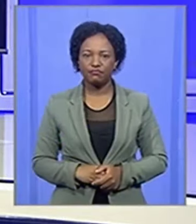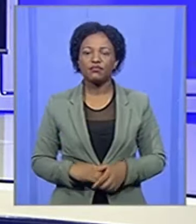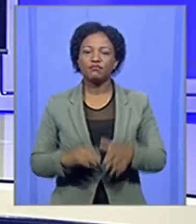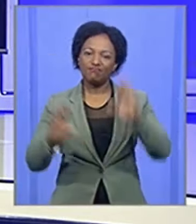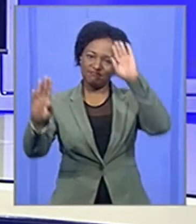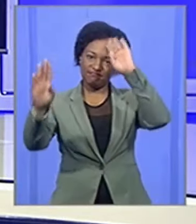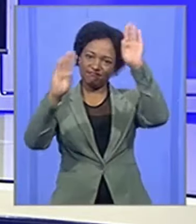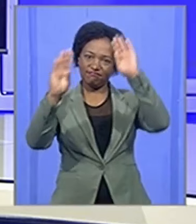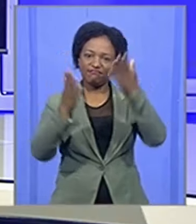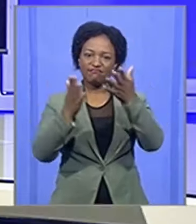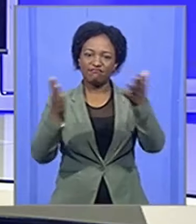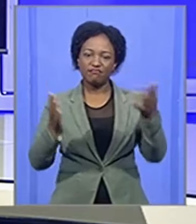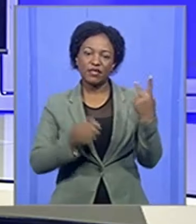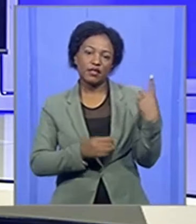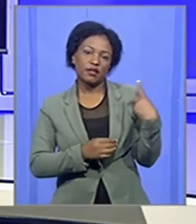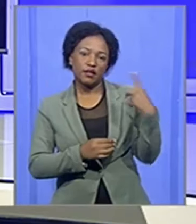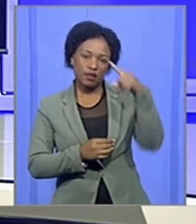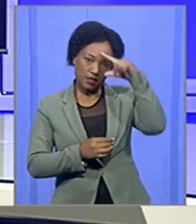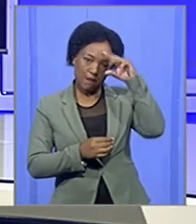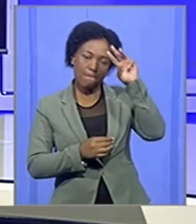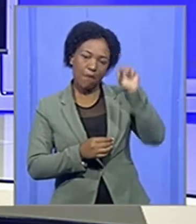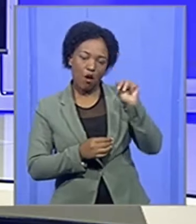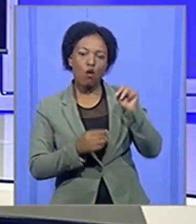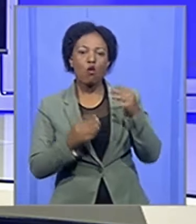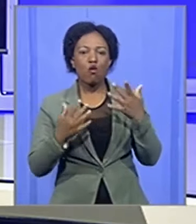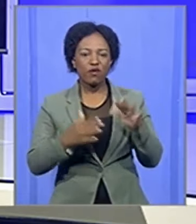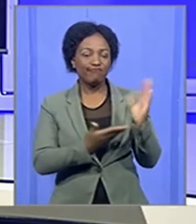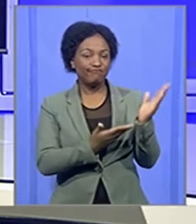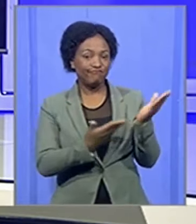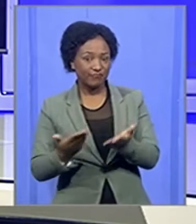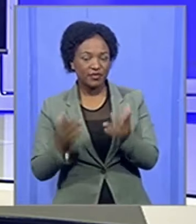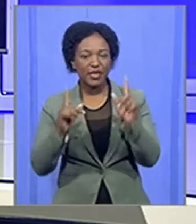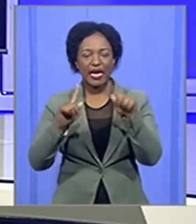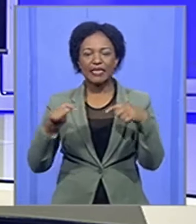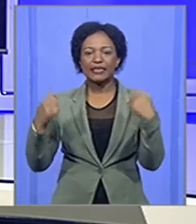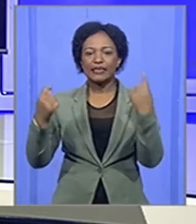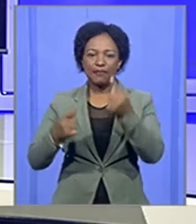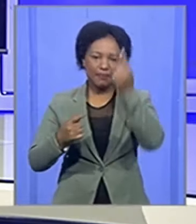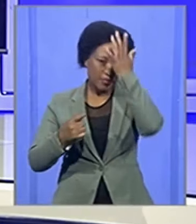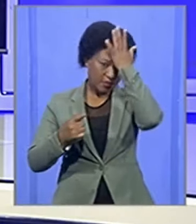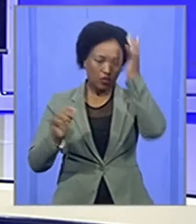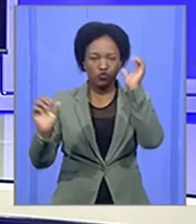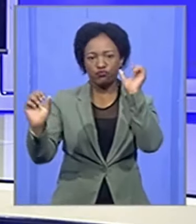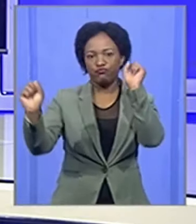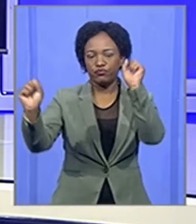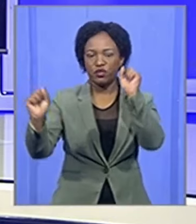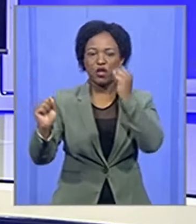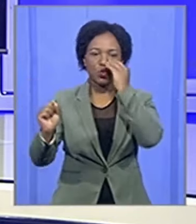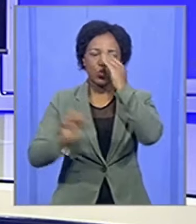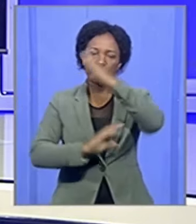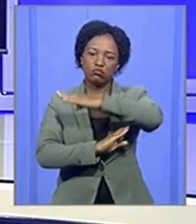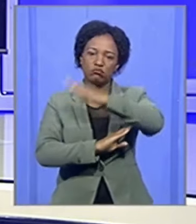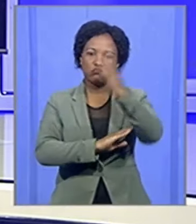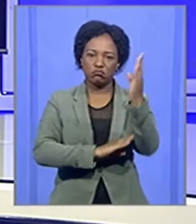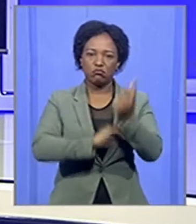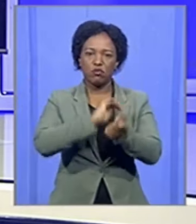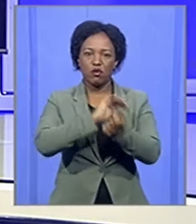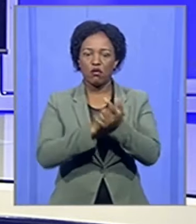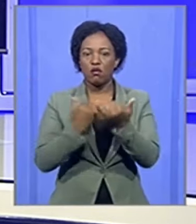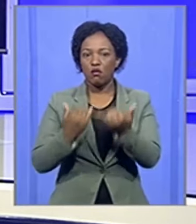Thobela ka lapeng na le Mpoteme re romilwe ke sehlopha sa Sepedi go tla go lesolela tšeo di hlolego di direga mosegare ka moka. Re thoma ka tšeo